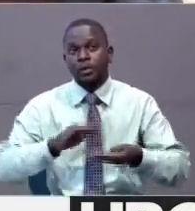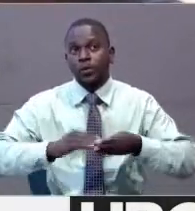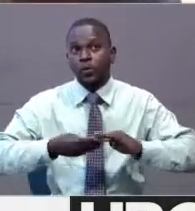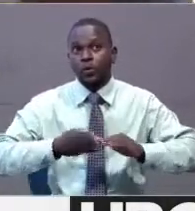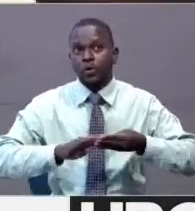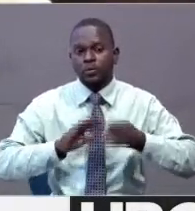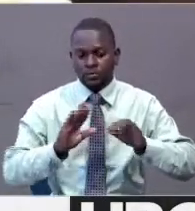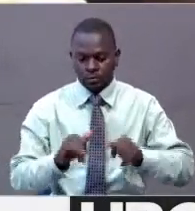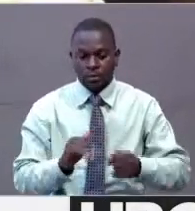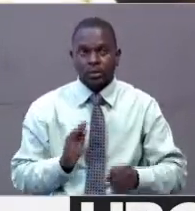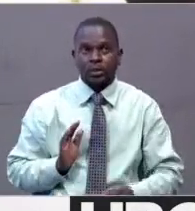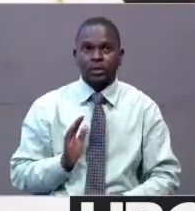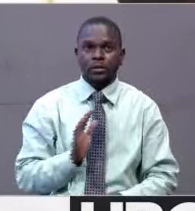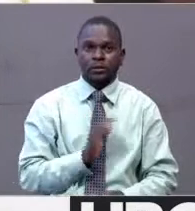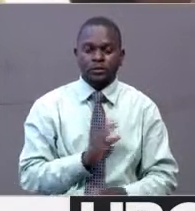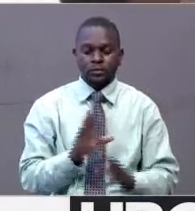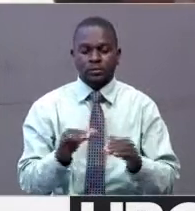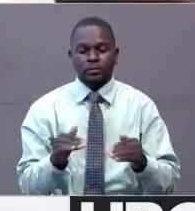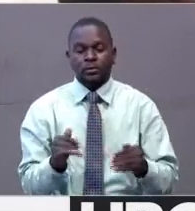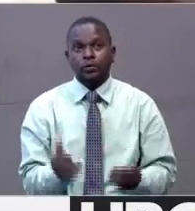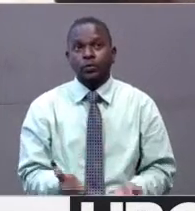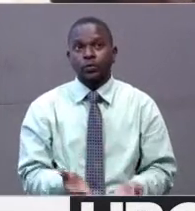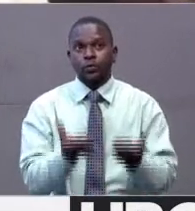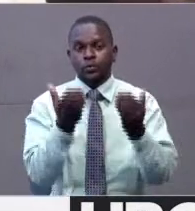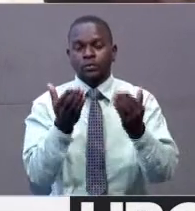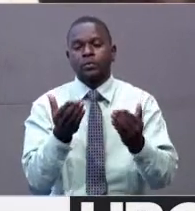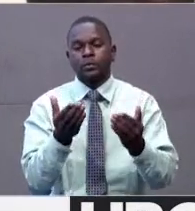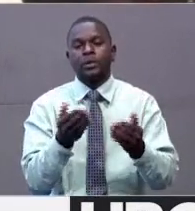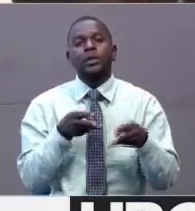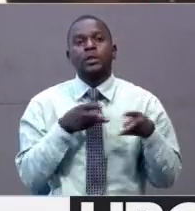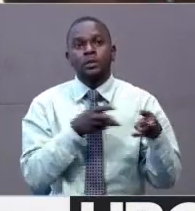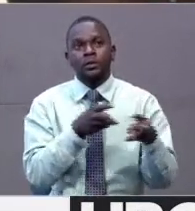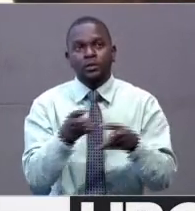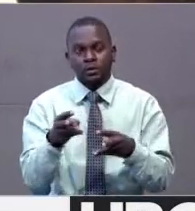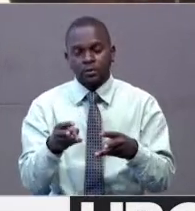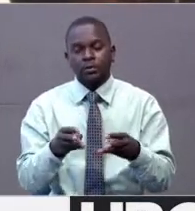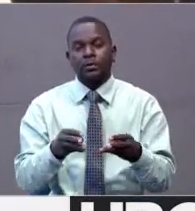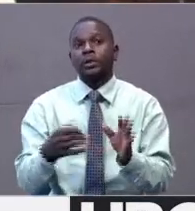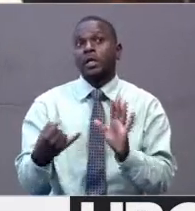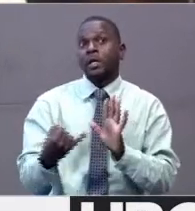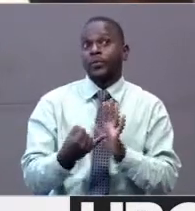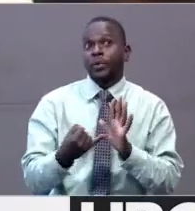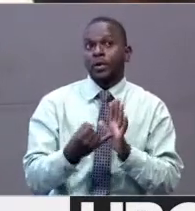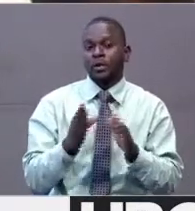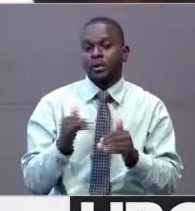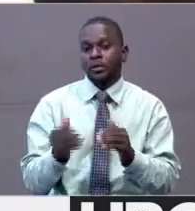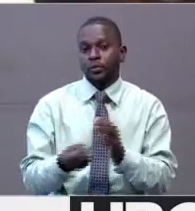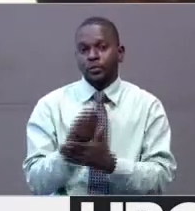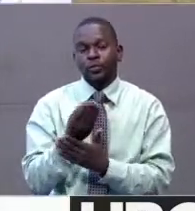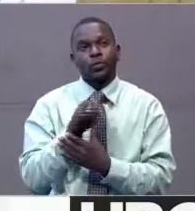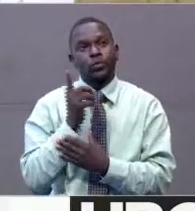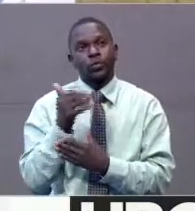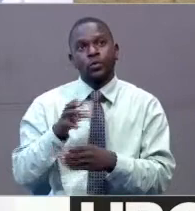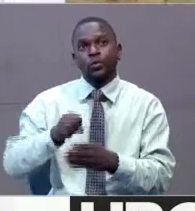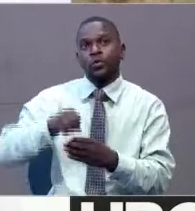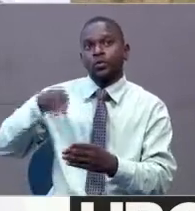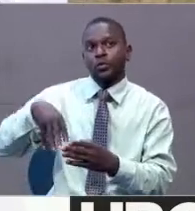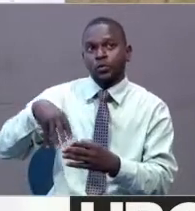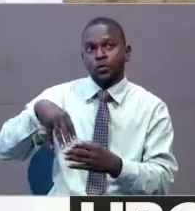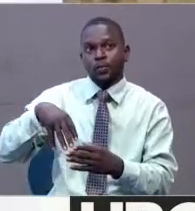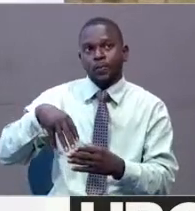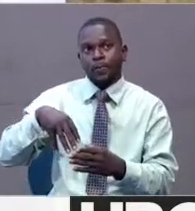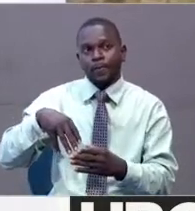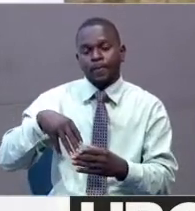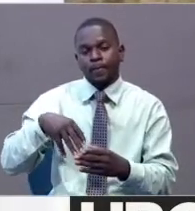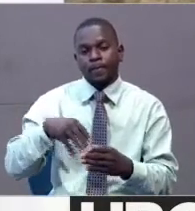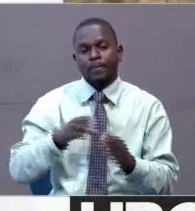stakeholders should get on board so as to enhance the tracking system of the end-user effects caused by electronic waste. When you go on